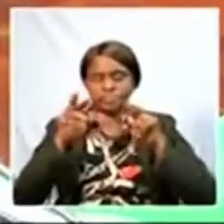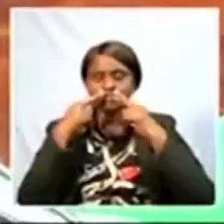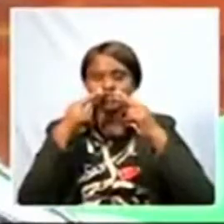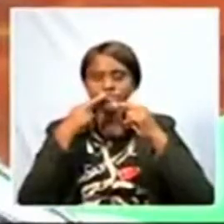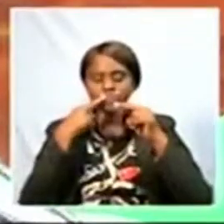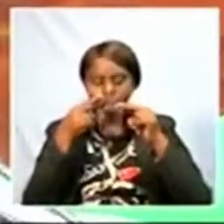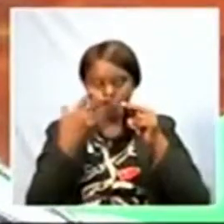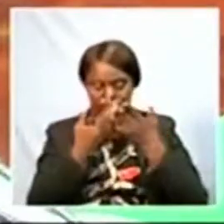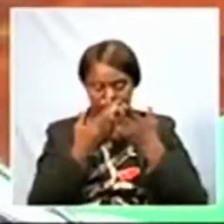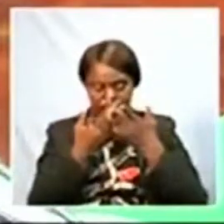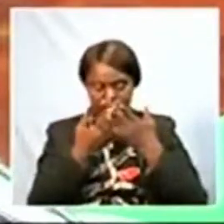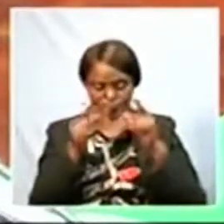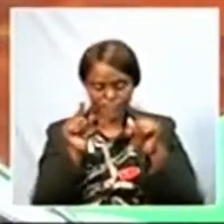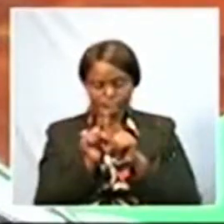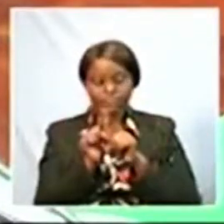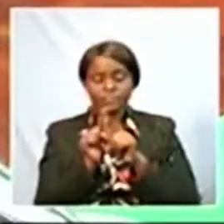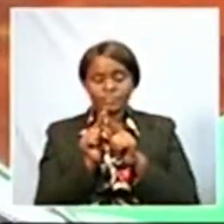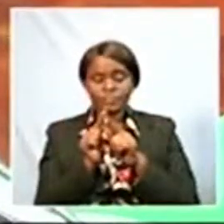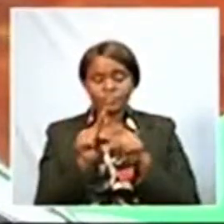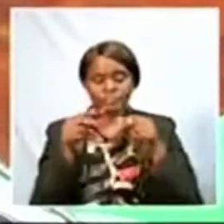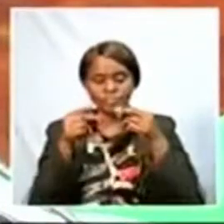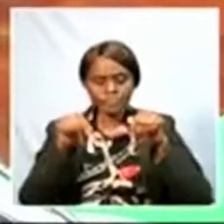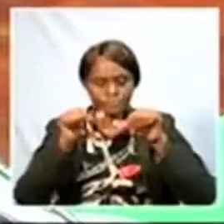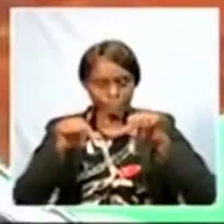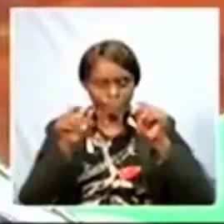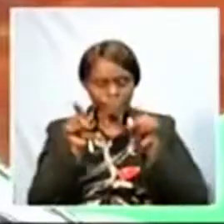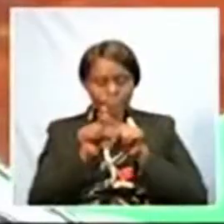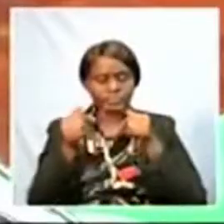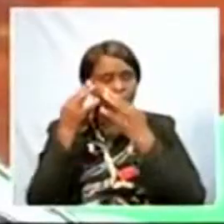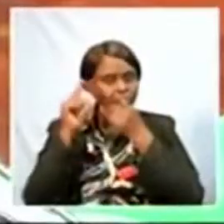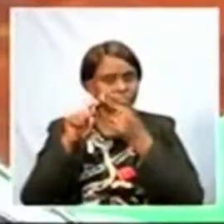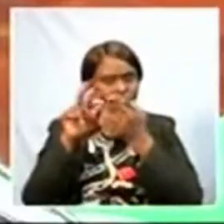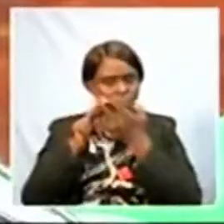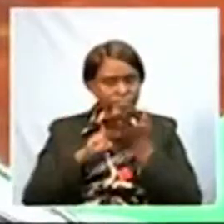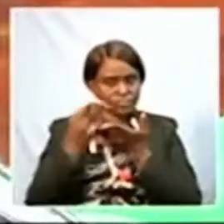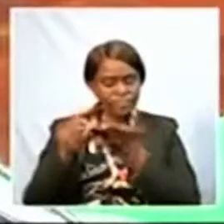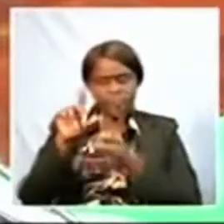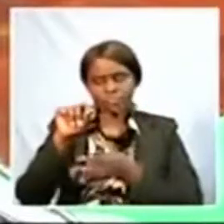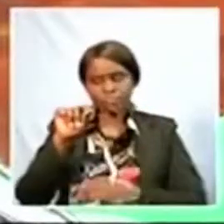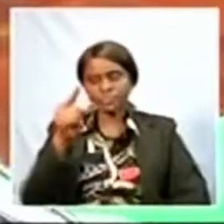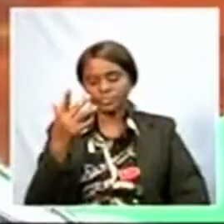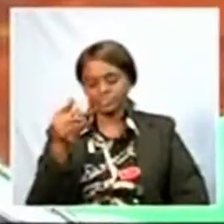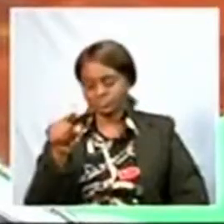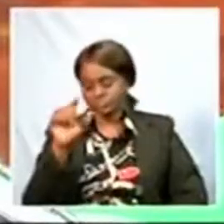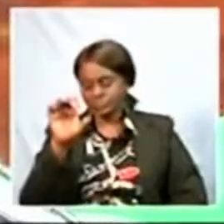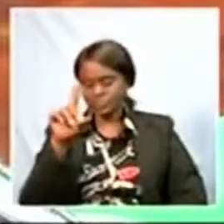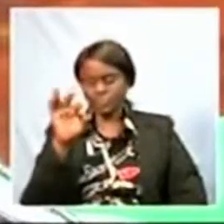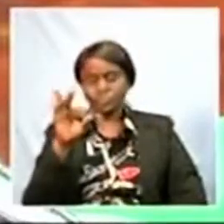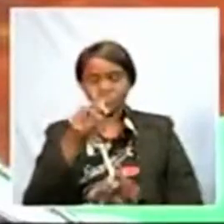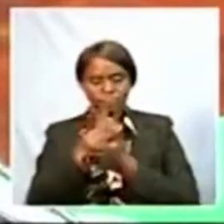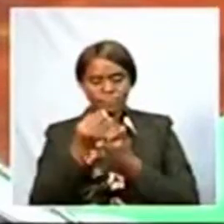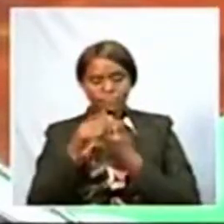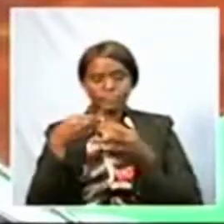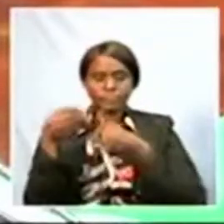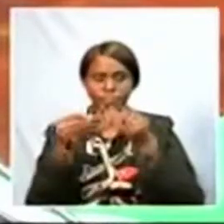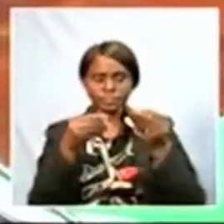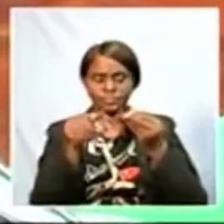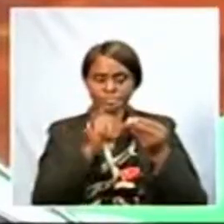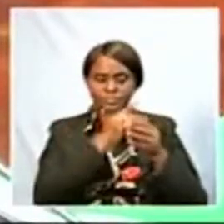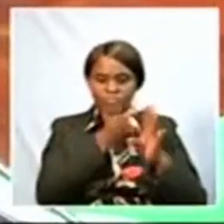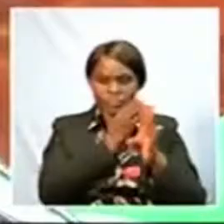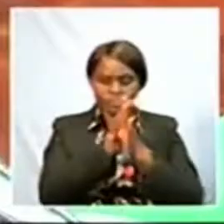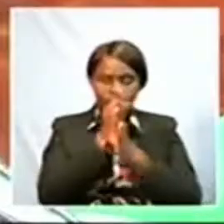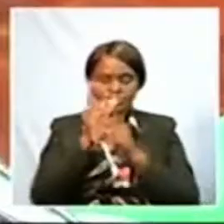finding and wishes to report that the balance is on the 2023 CDF funding against expenditure relates